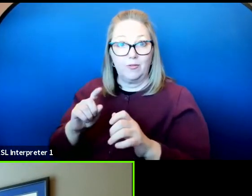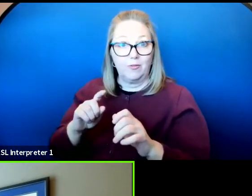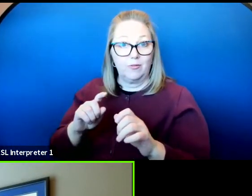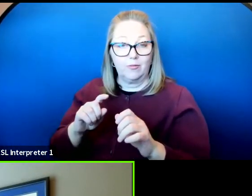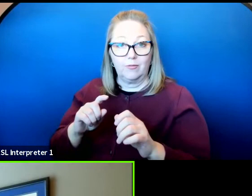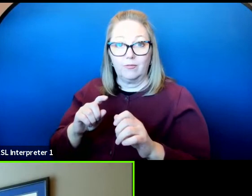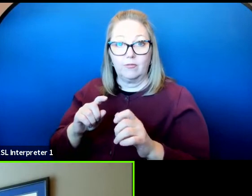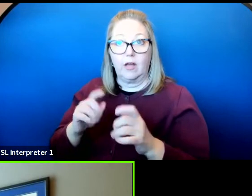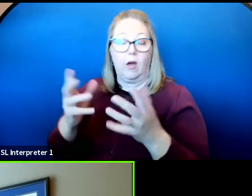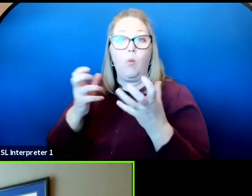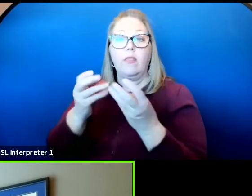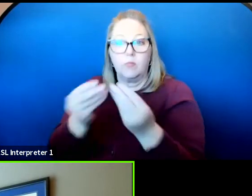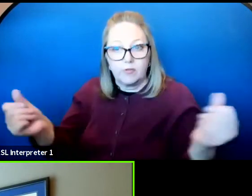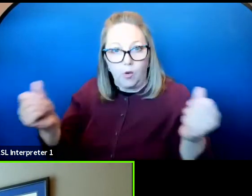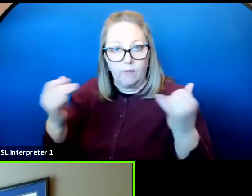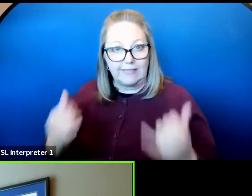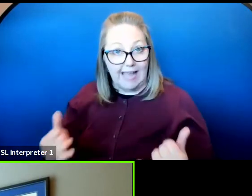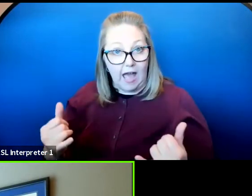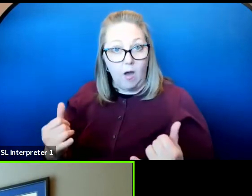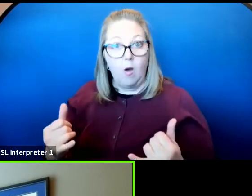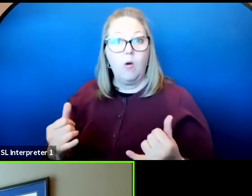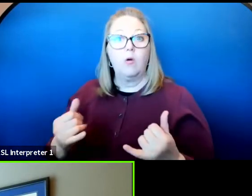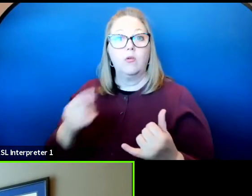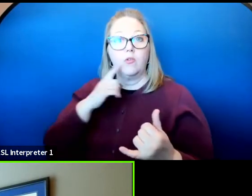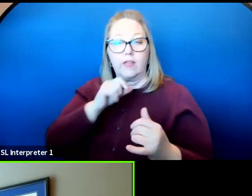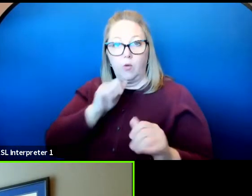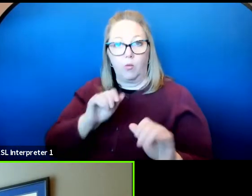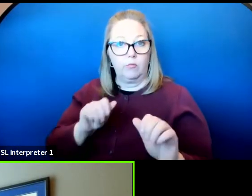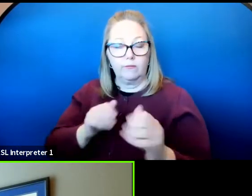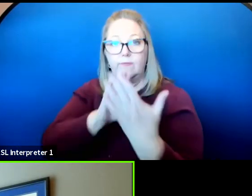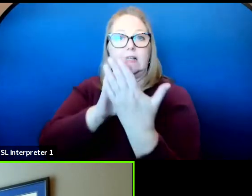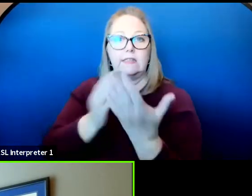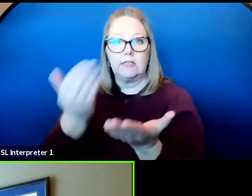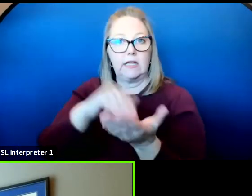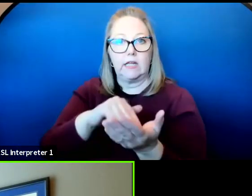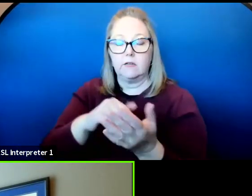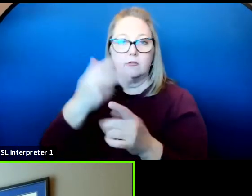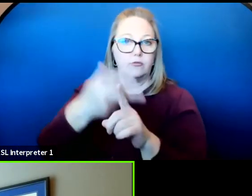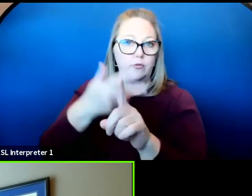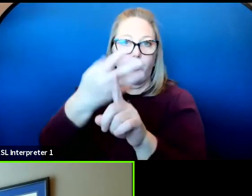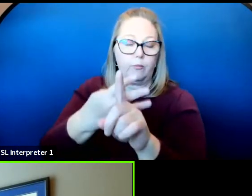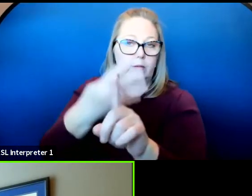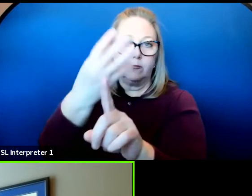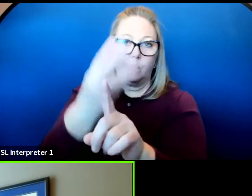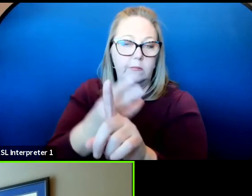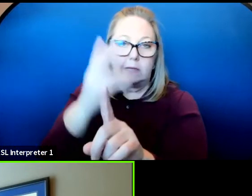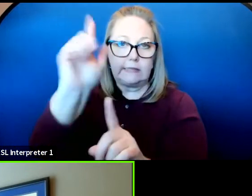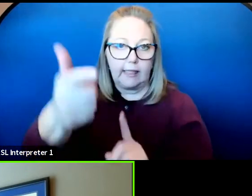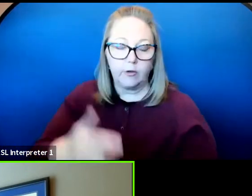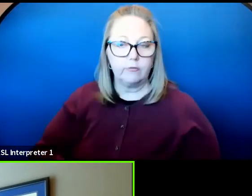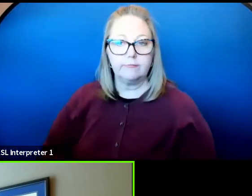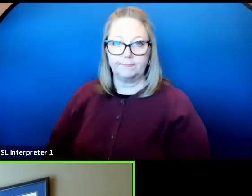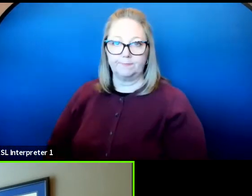they may have been facing 2 months ago when the previous moratorium was extended.